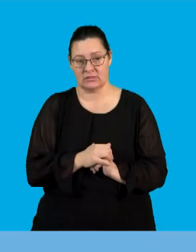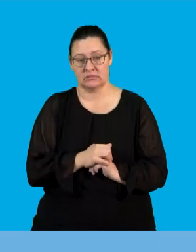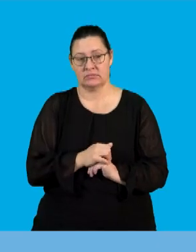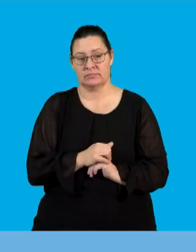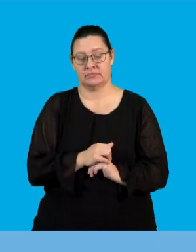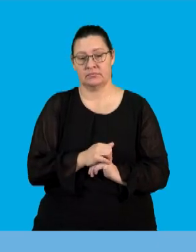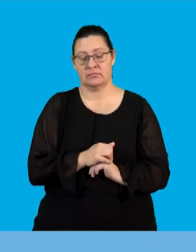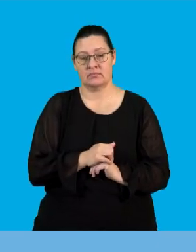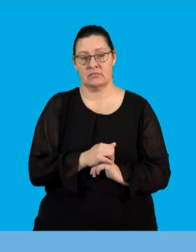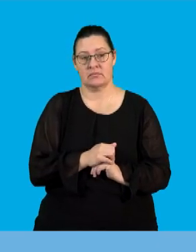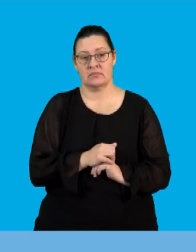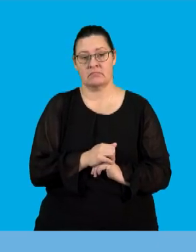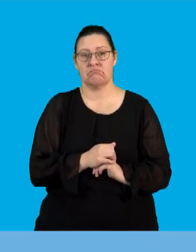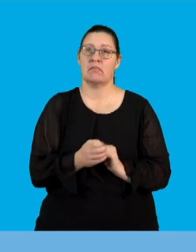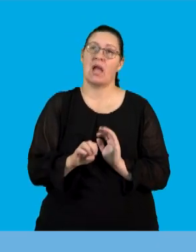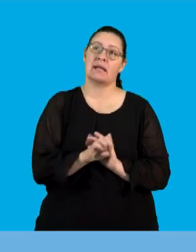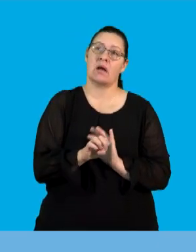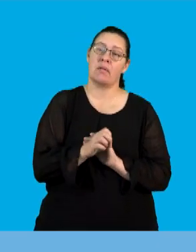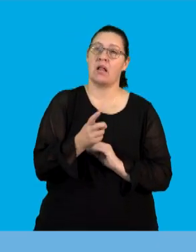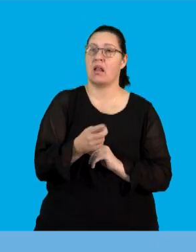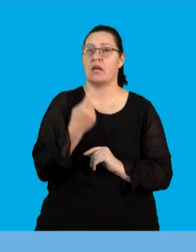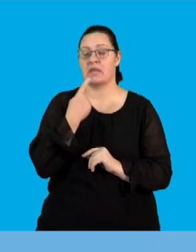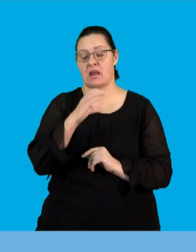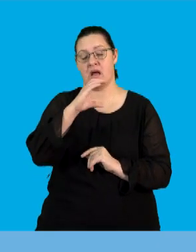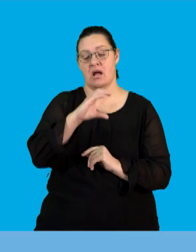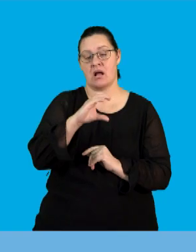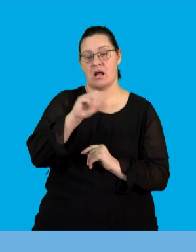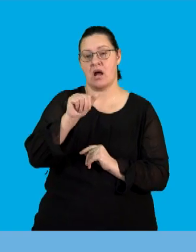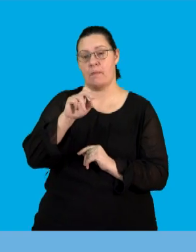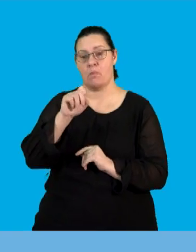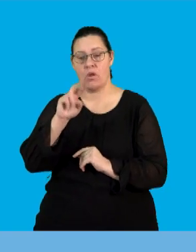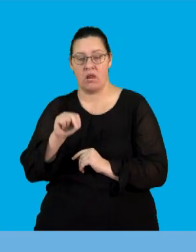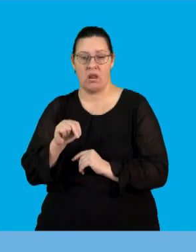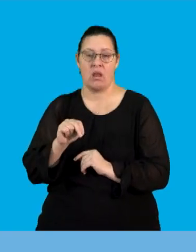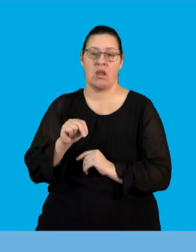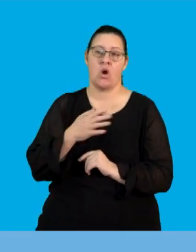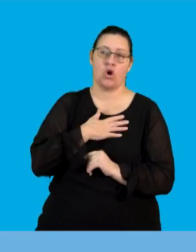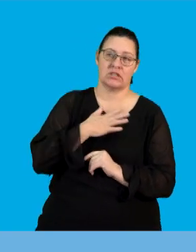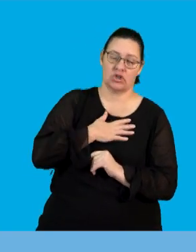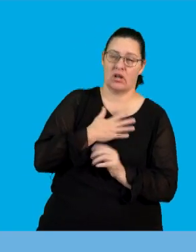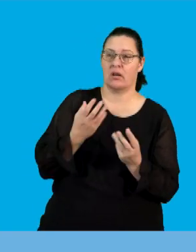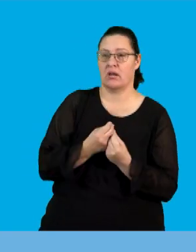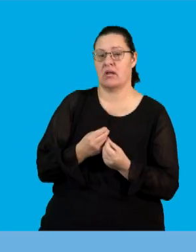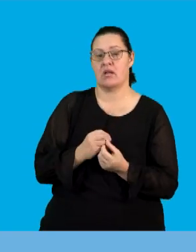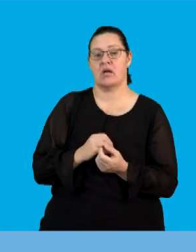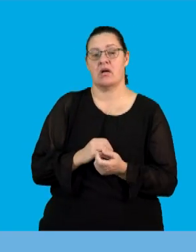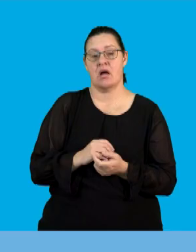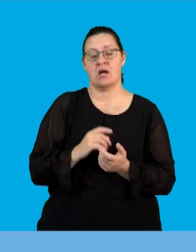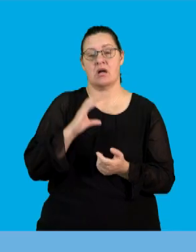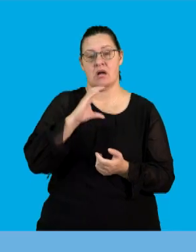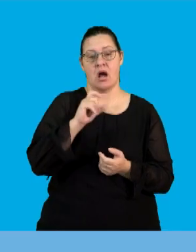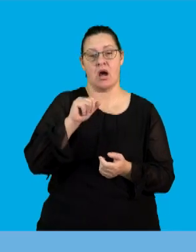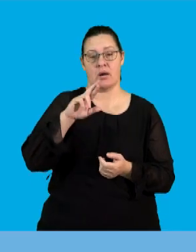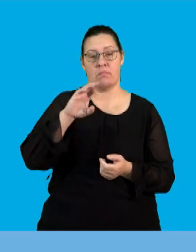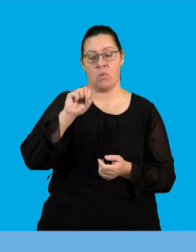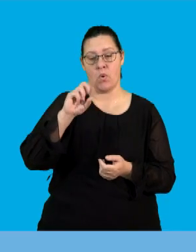oxide. So I give one example of one non-metal oxide. We can think of carbon, we can think of oxygen combined together, chemically